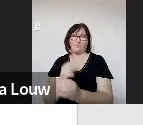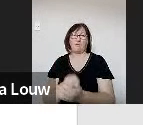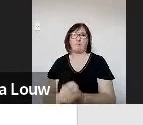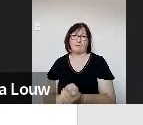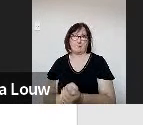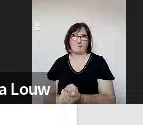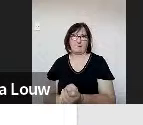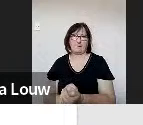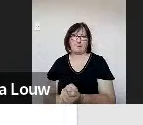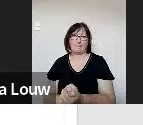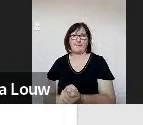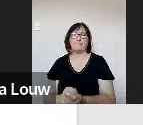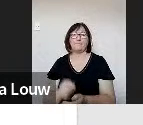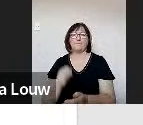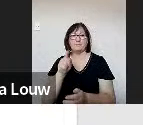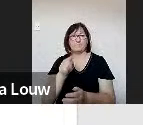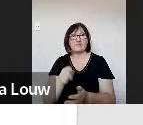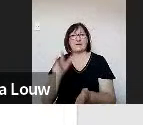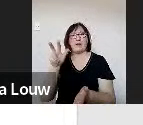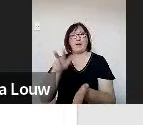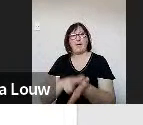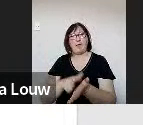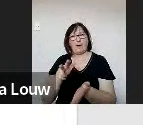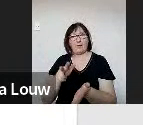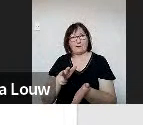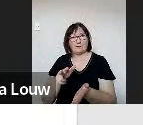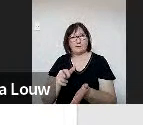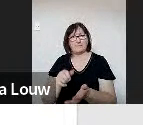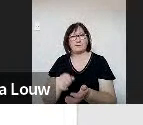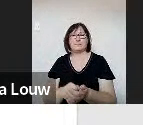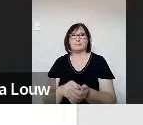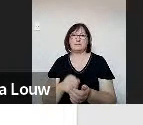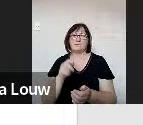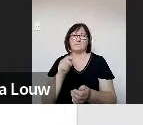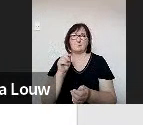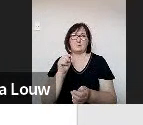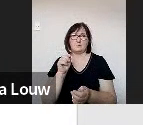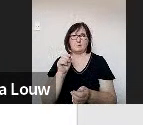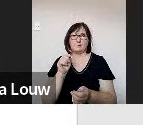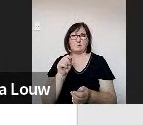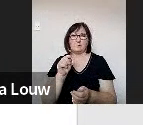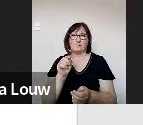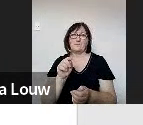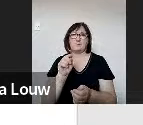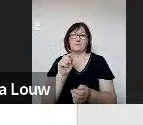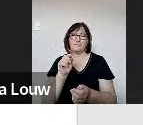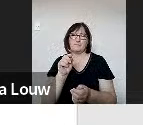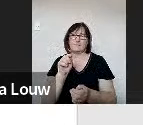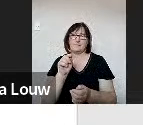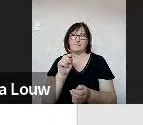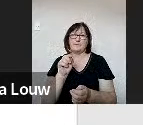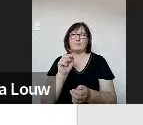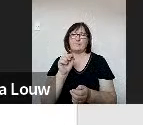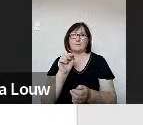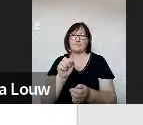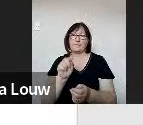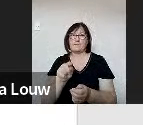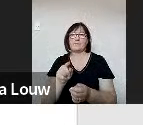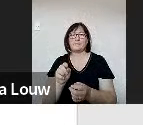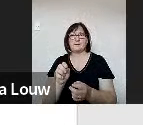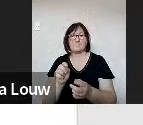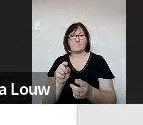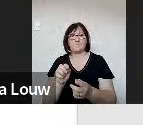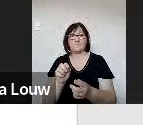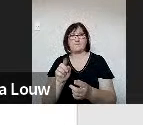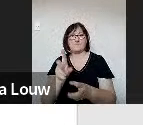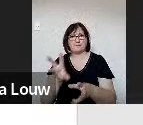Excise Act is enacted in line with the revised Kyoto Convention, and it